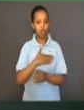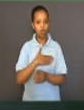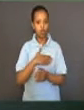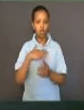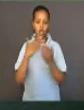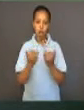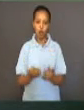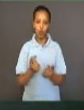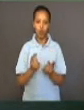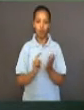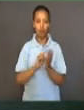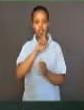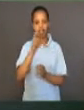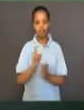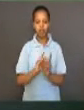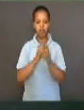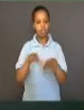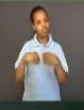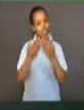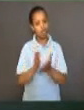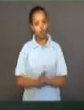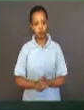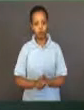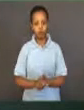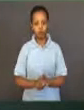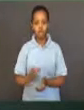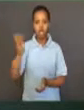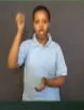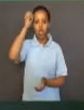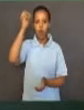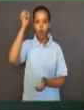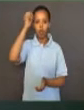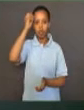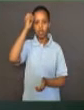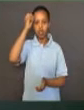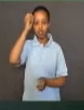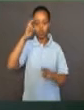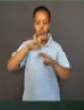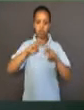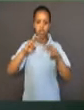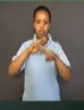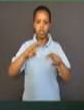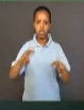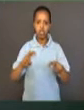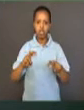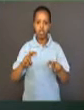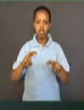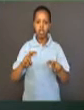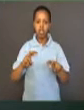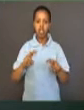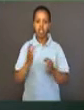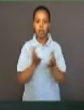following question. What was Alexander Oparin's theory trying